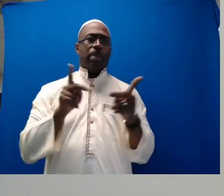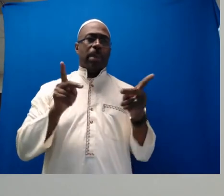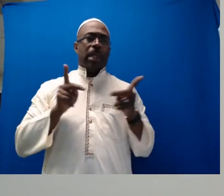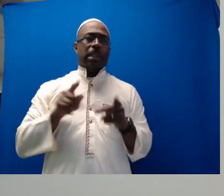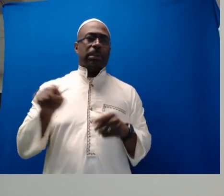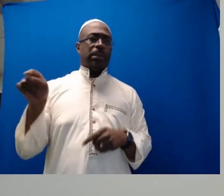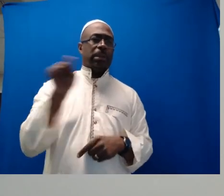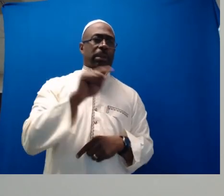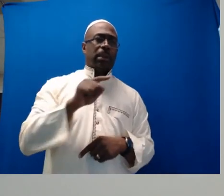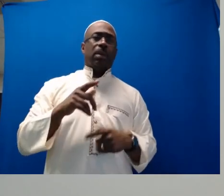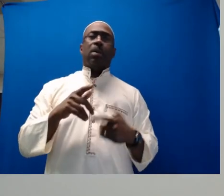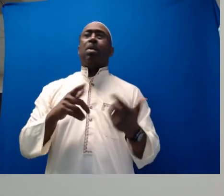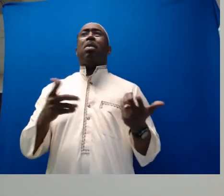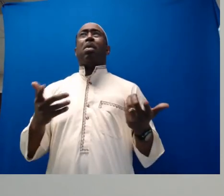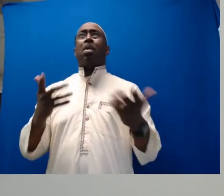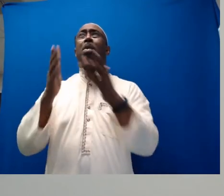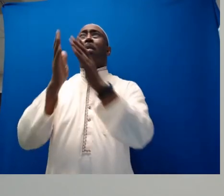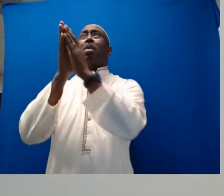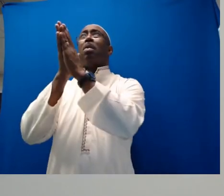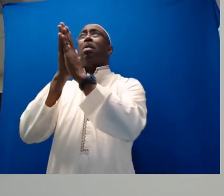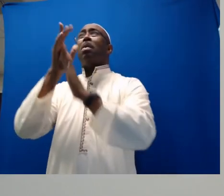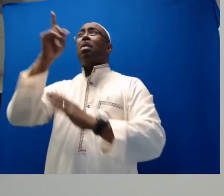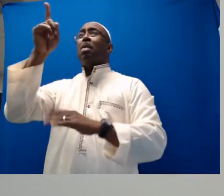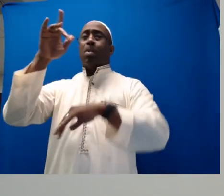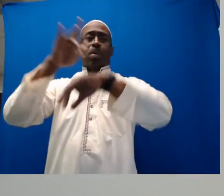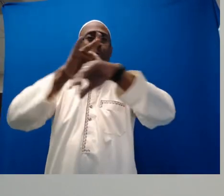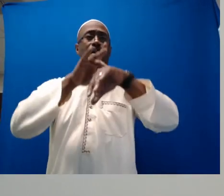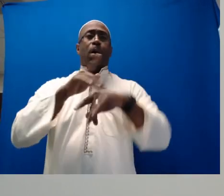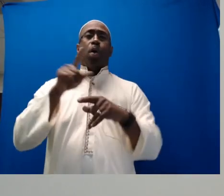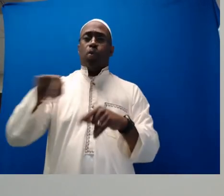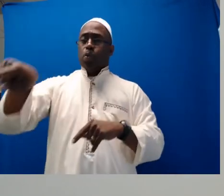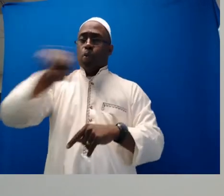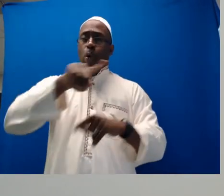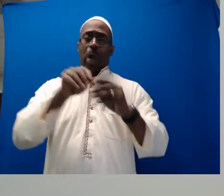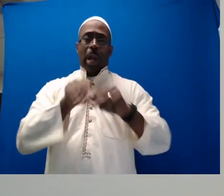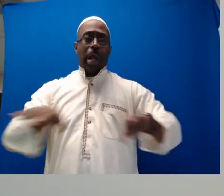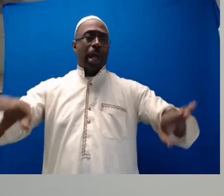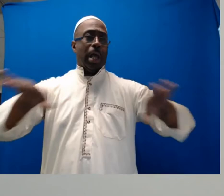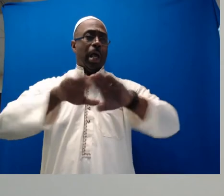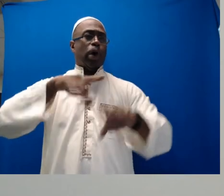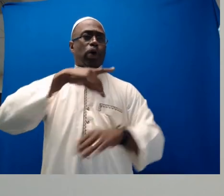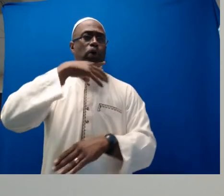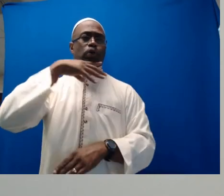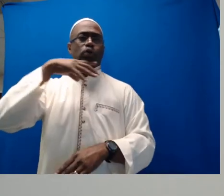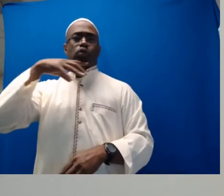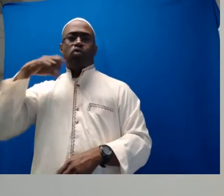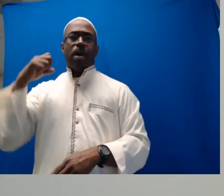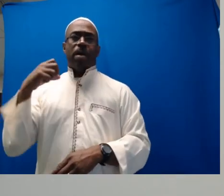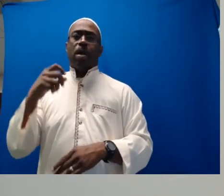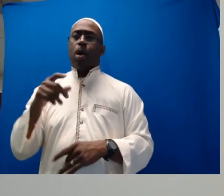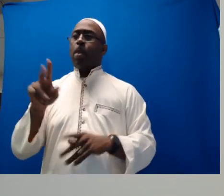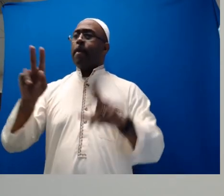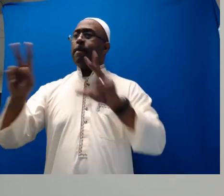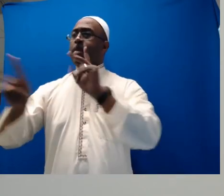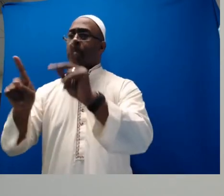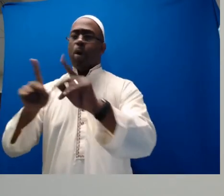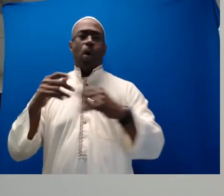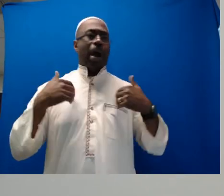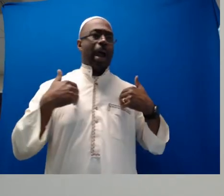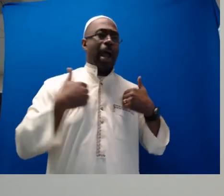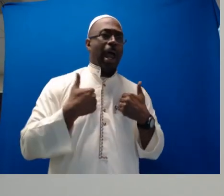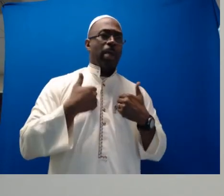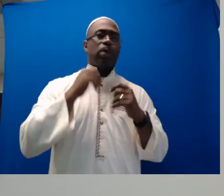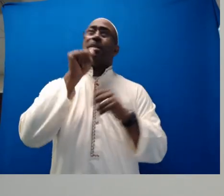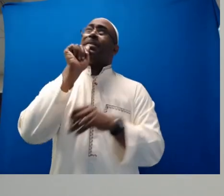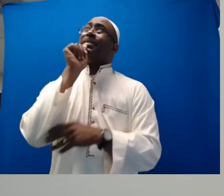are droughting, Ya Rabb al-Alameen. Ya Allah, those lands that are dry and that the people and animals as a whole are